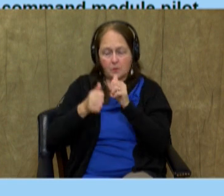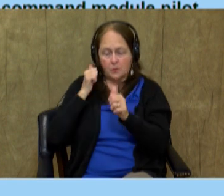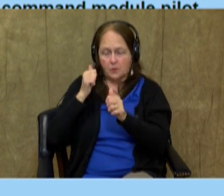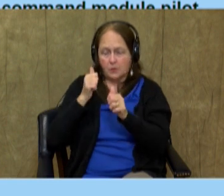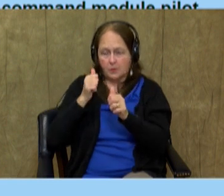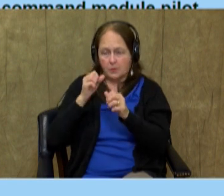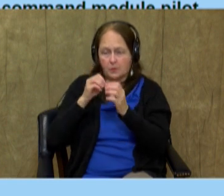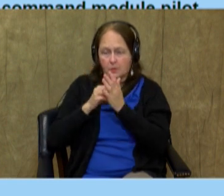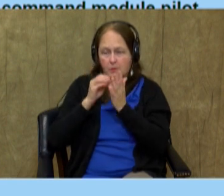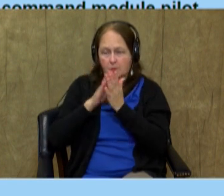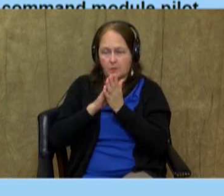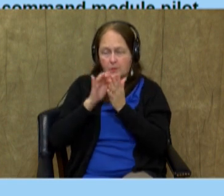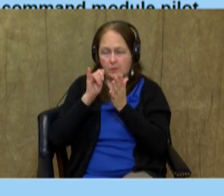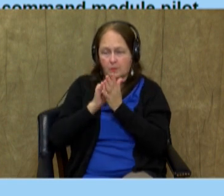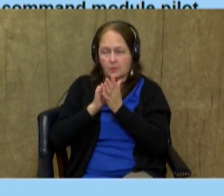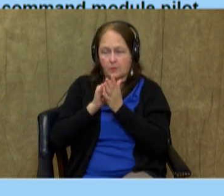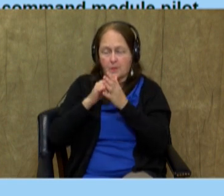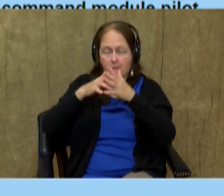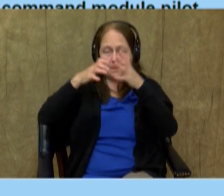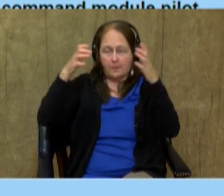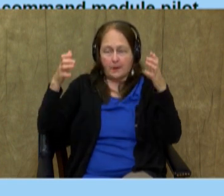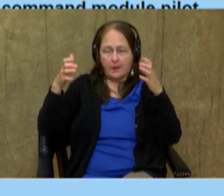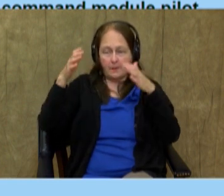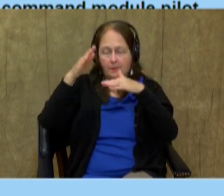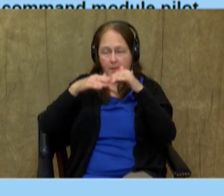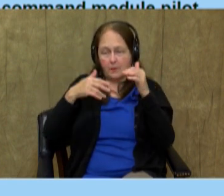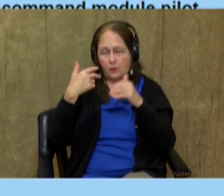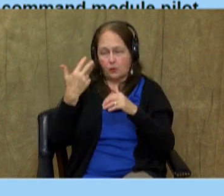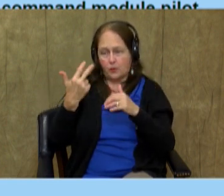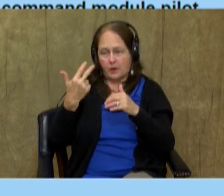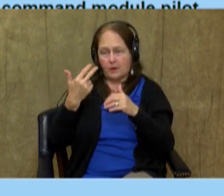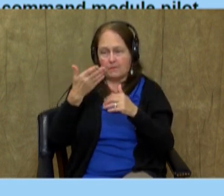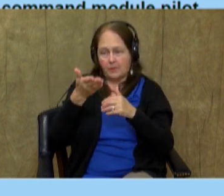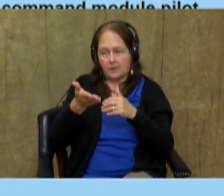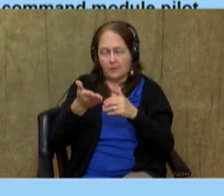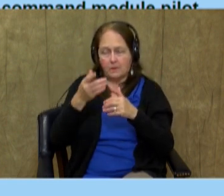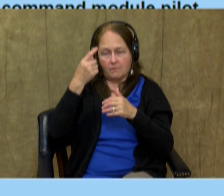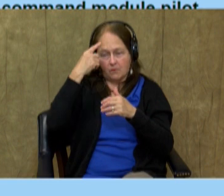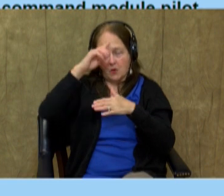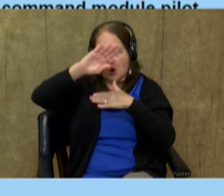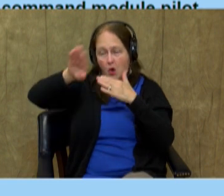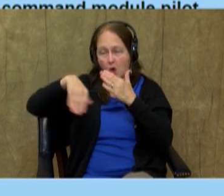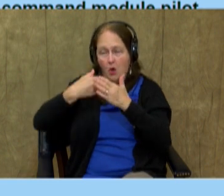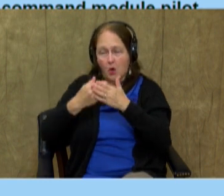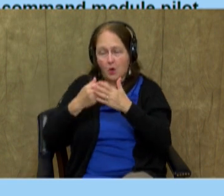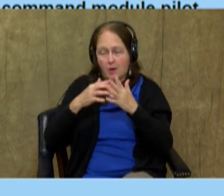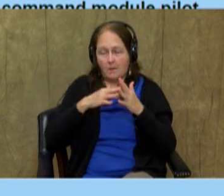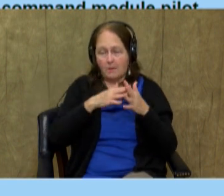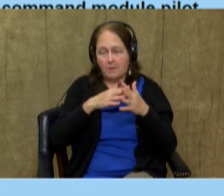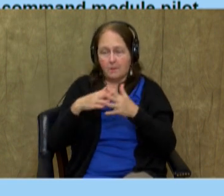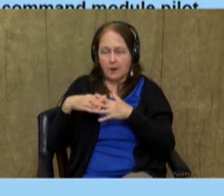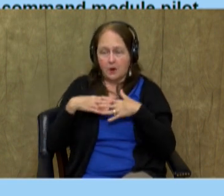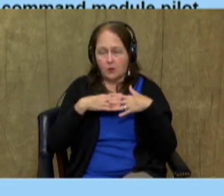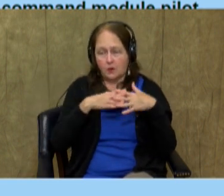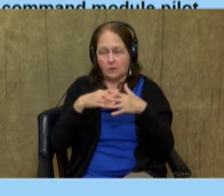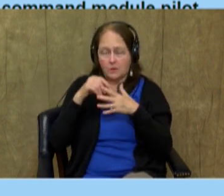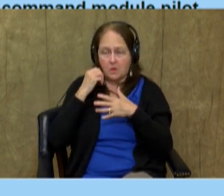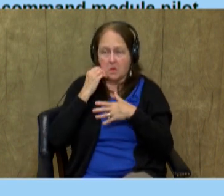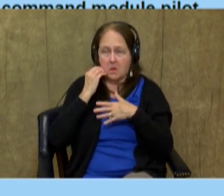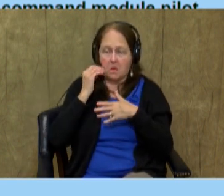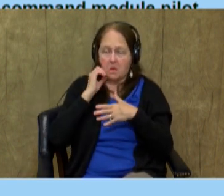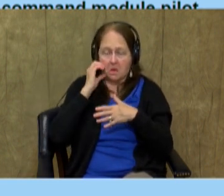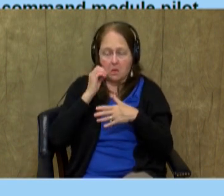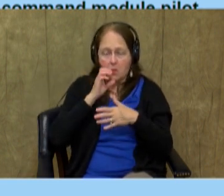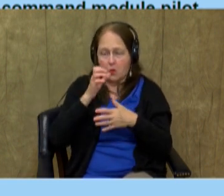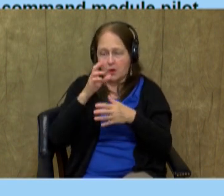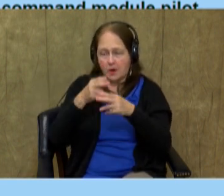patch. They said that this mission was bigger than the 3 of them, that this mission was for all Americans, and so they did not want their names on